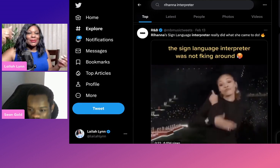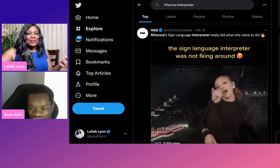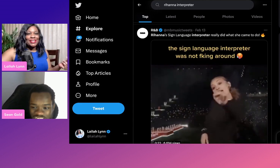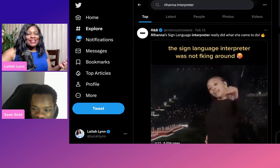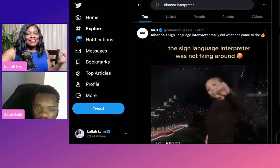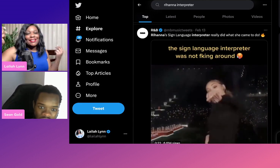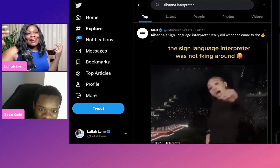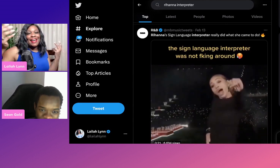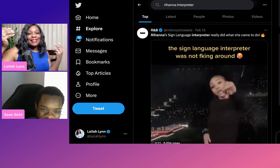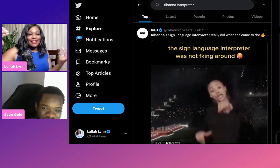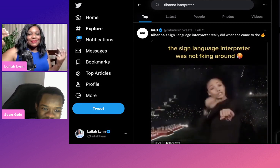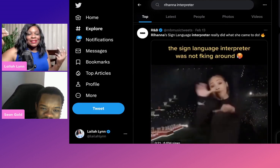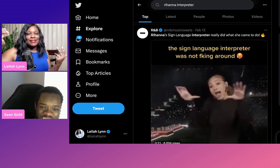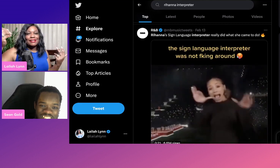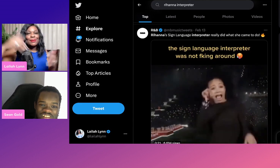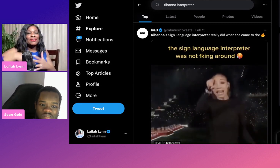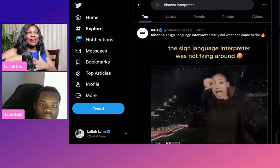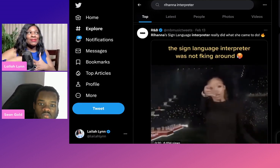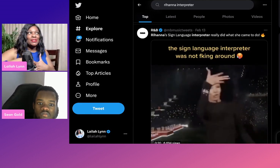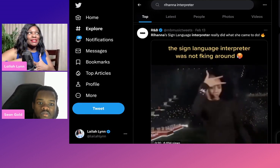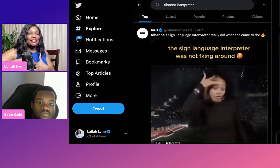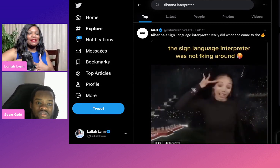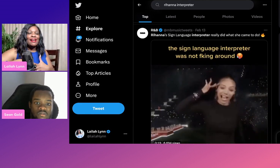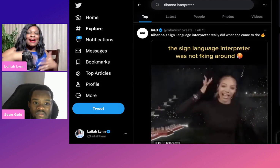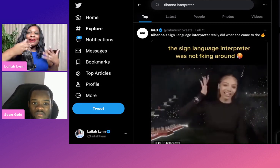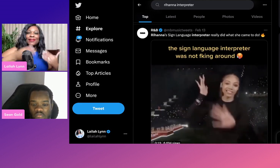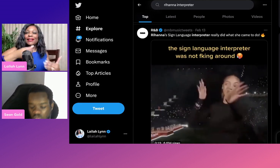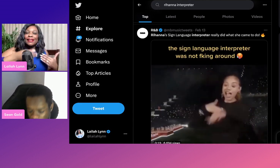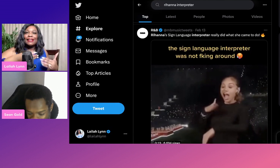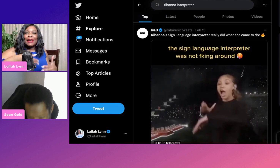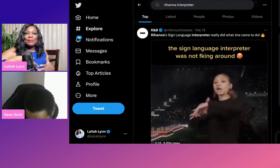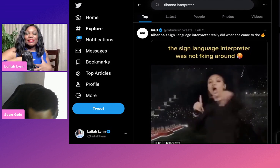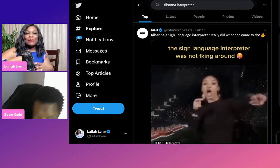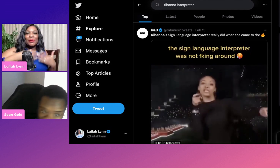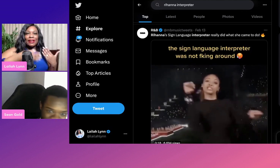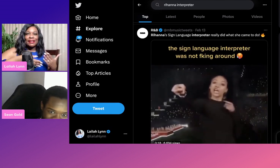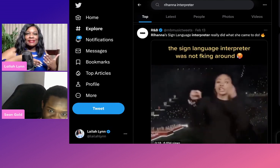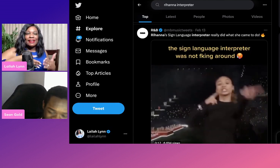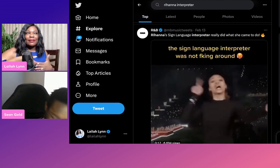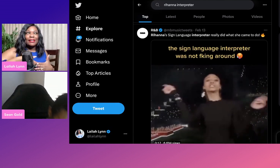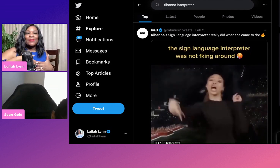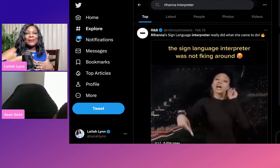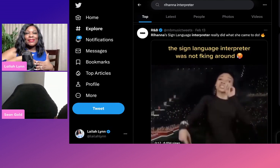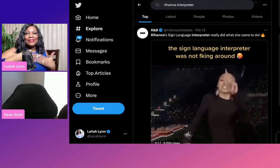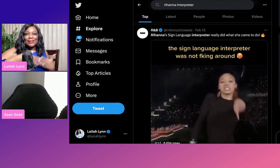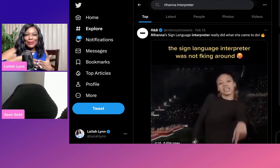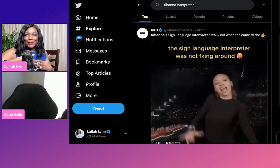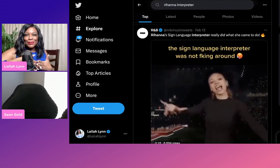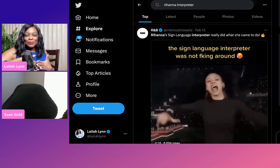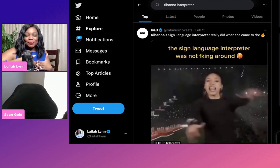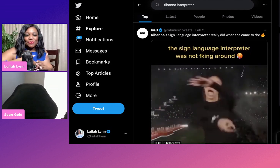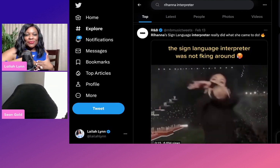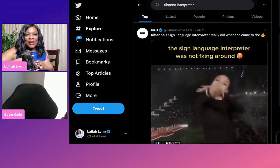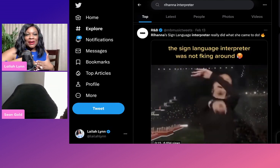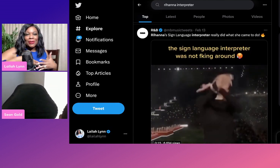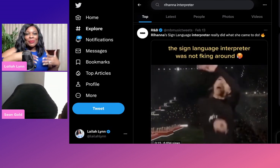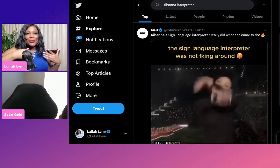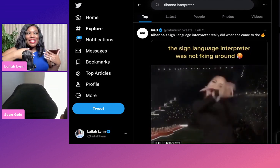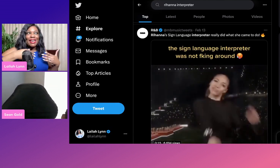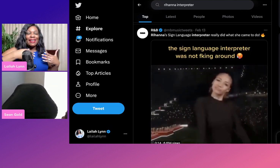her interpretation. Like, I loved it, especially after I feel like lately I'm seeing more ASL, even on the circle.